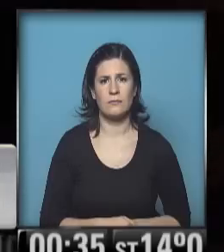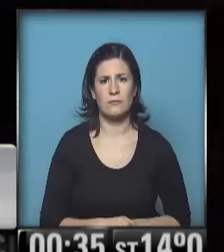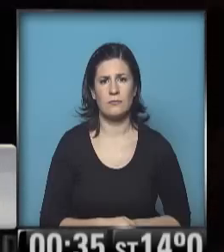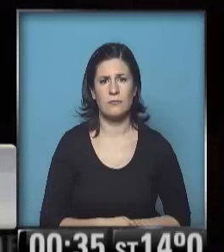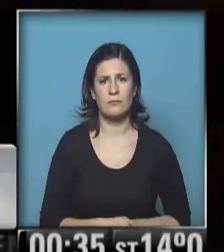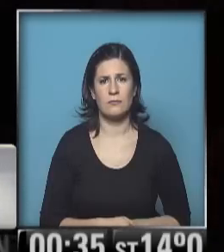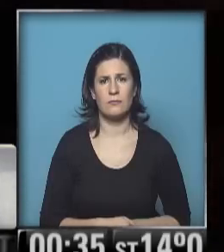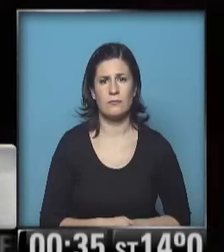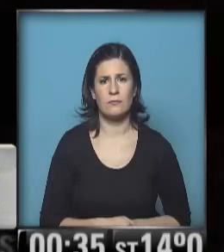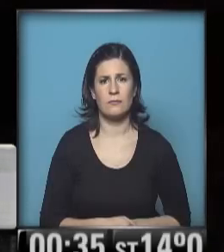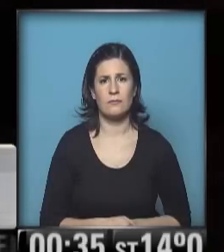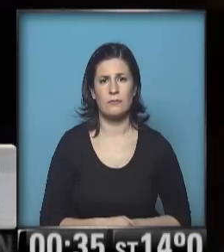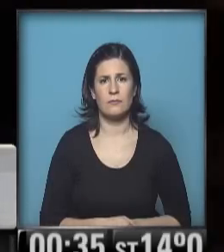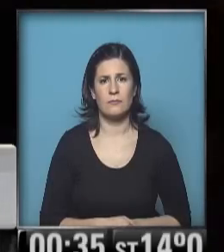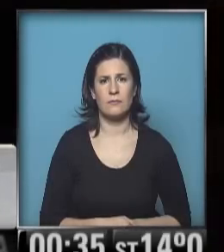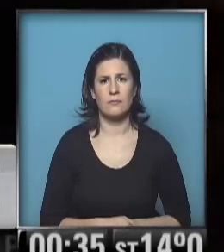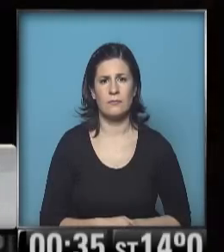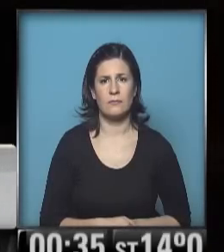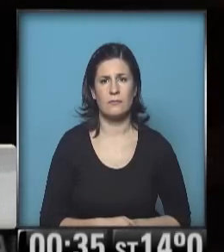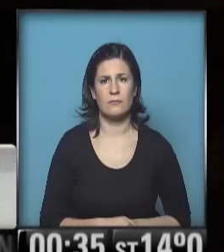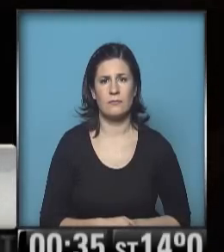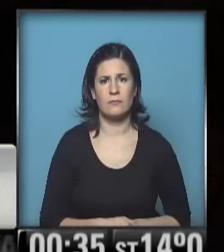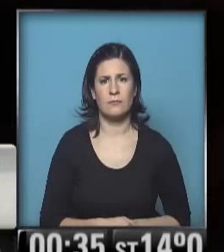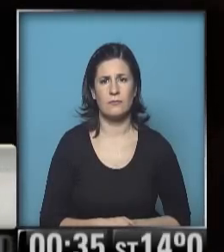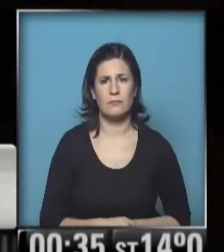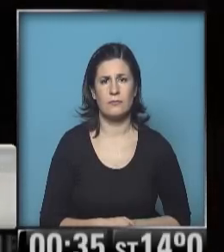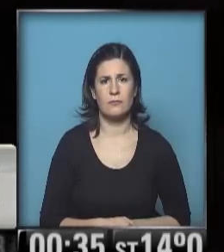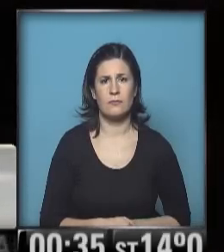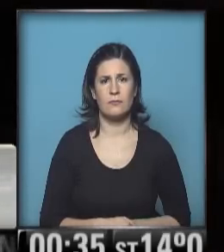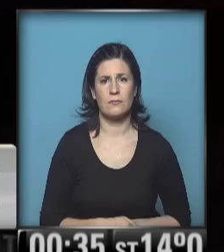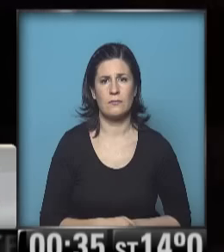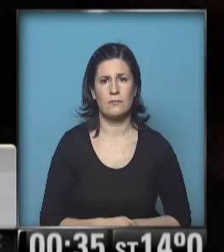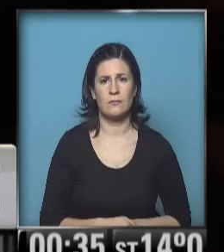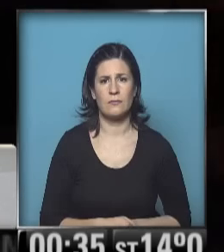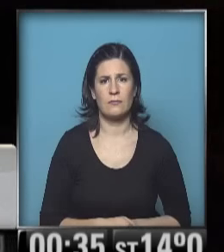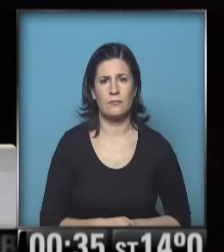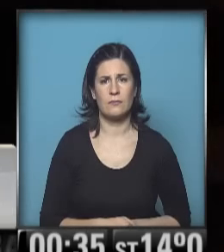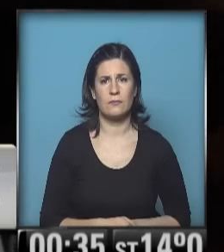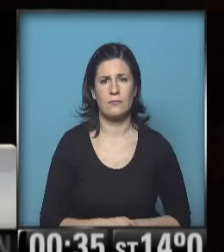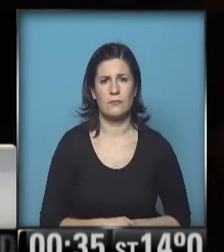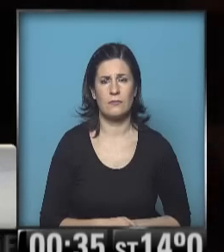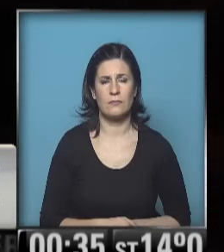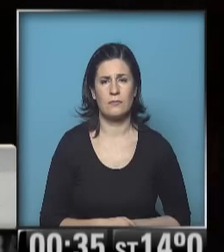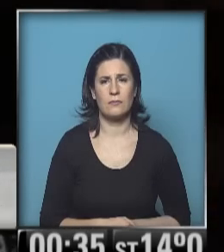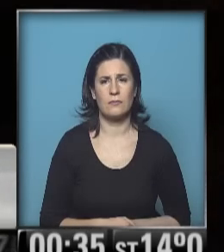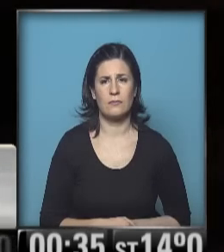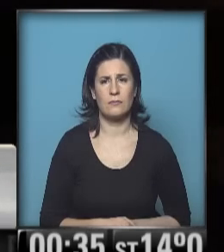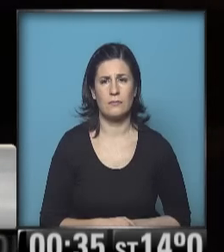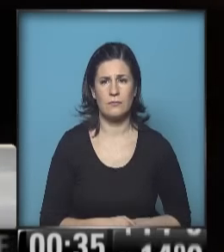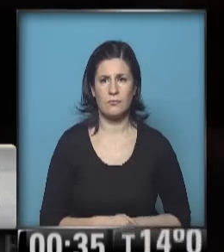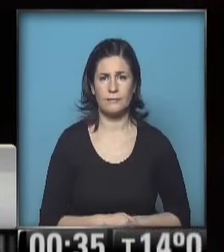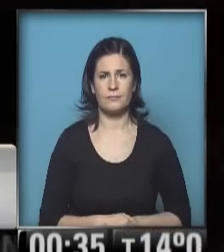Obama, your foreign policy of intervention in Iraq was supposed to be for the preservation of American lives and